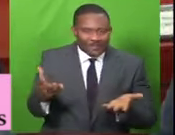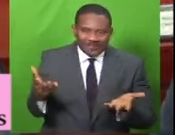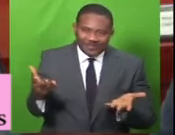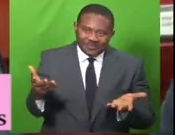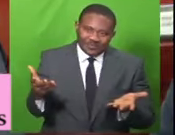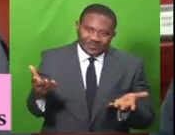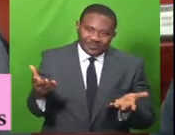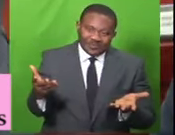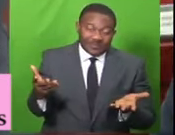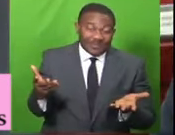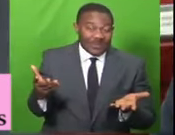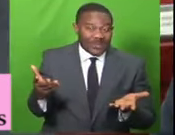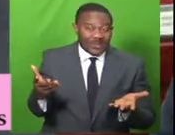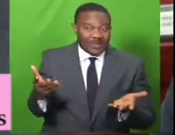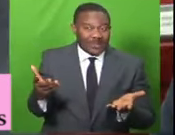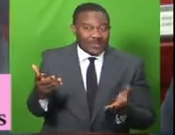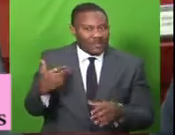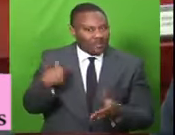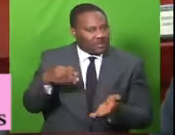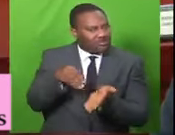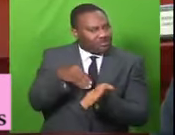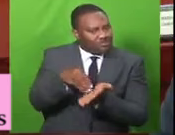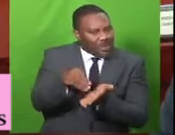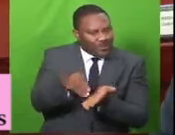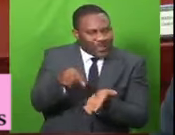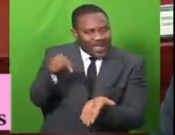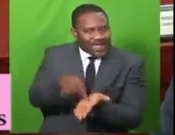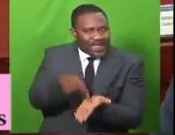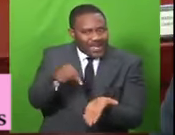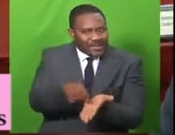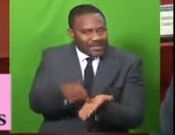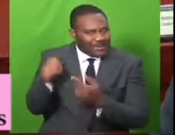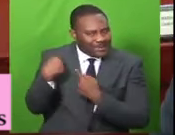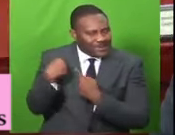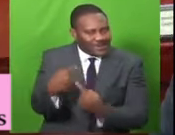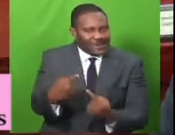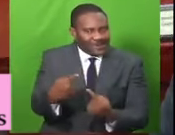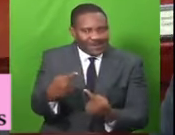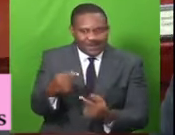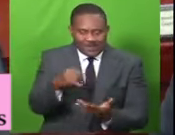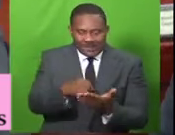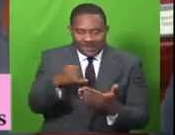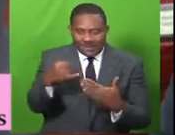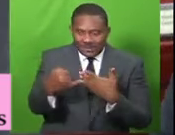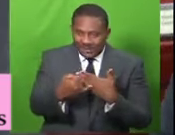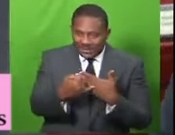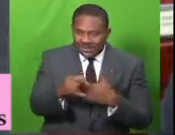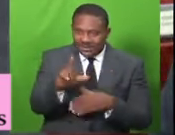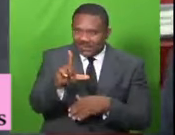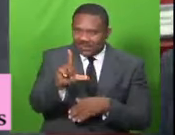has officially defaulted in the repayment of our debt since January